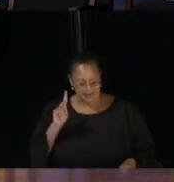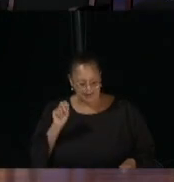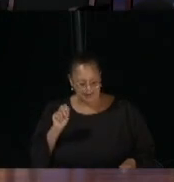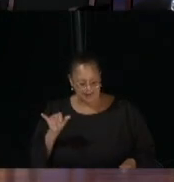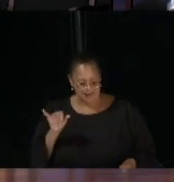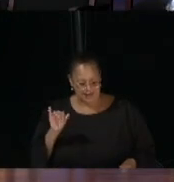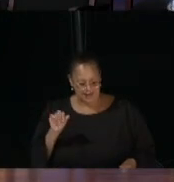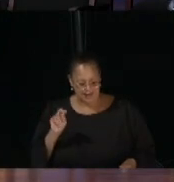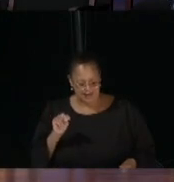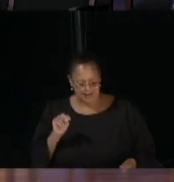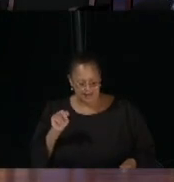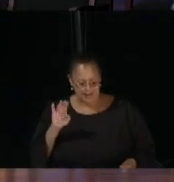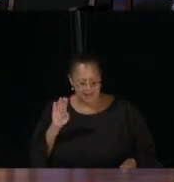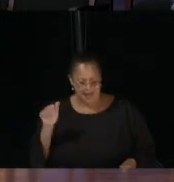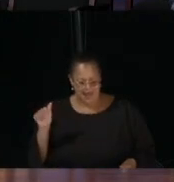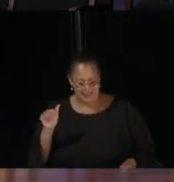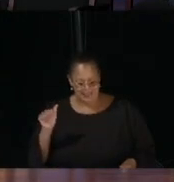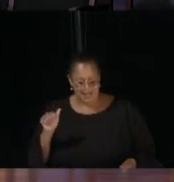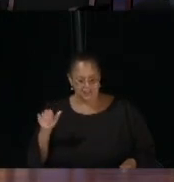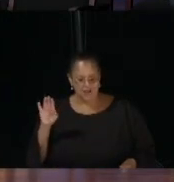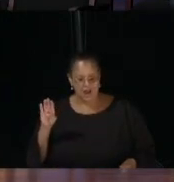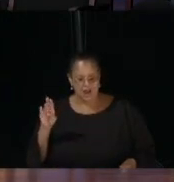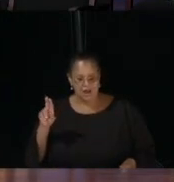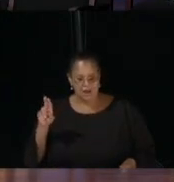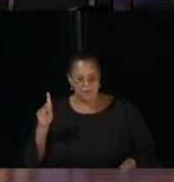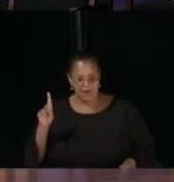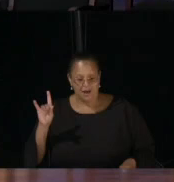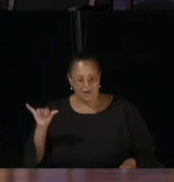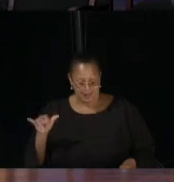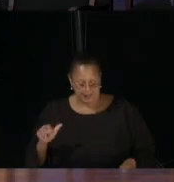Kyan Alexander Buckley.